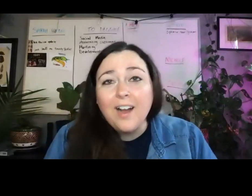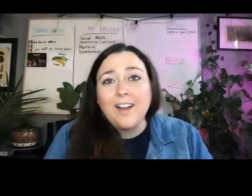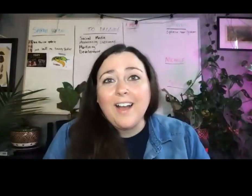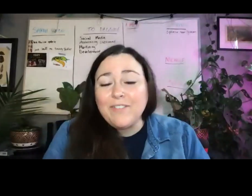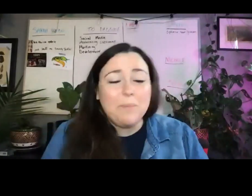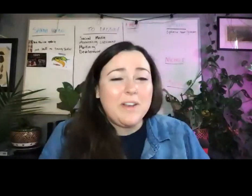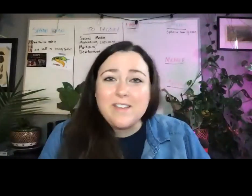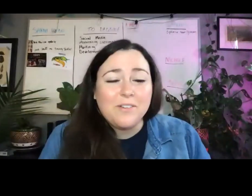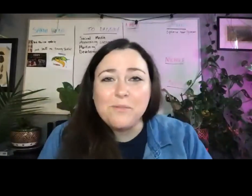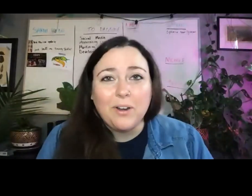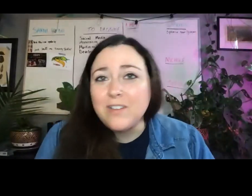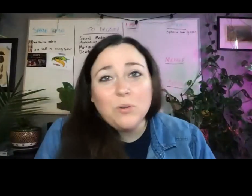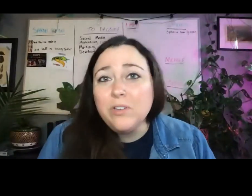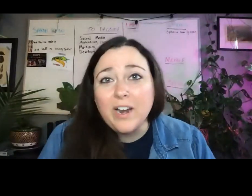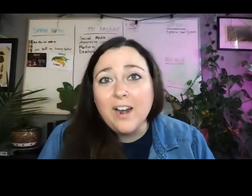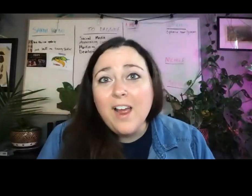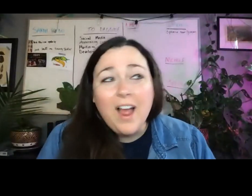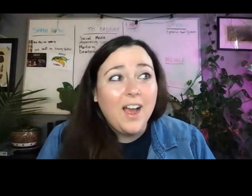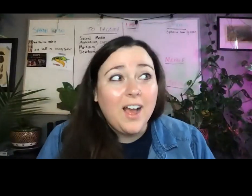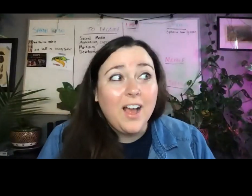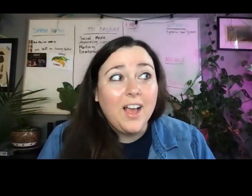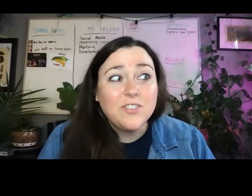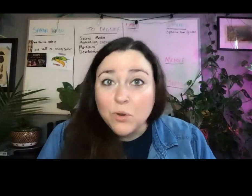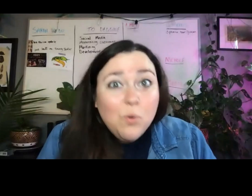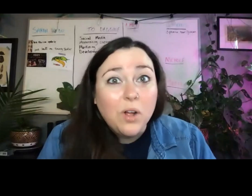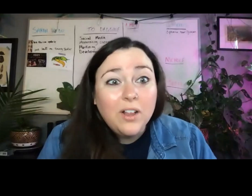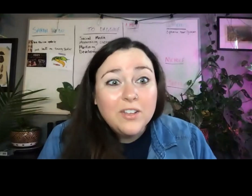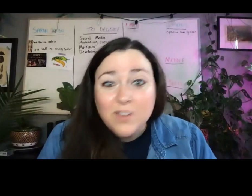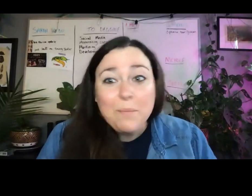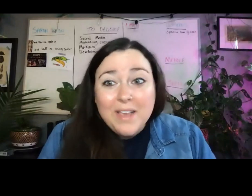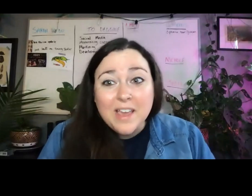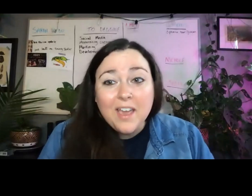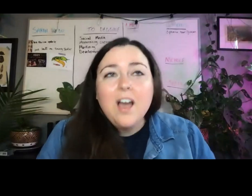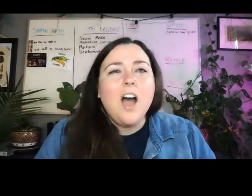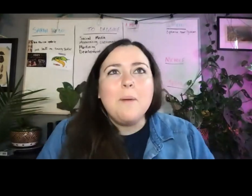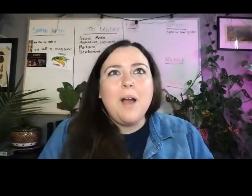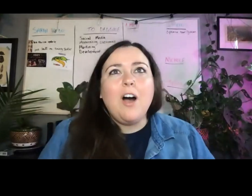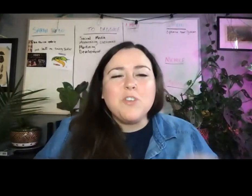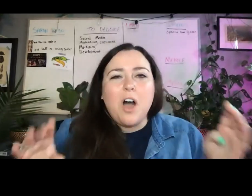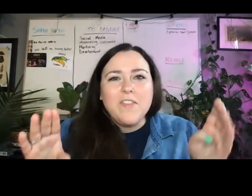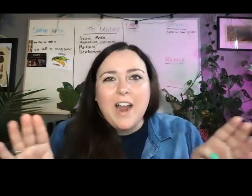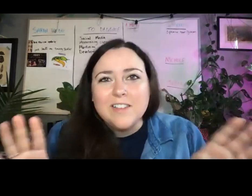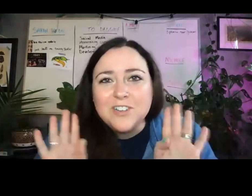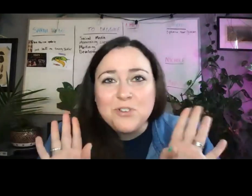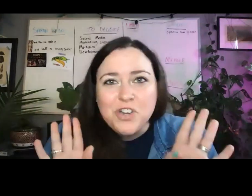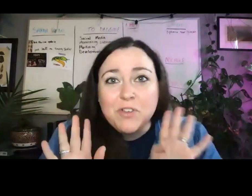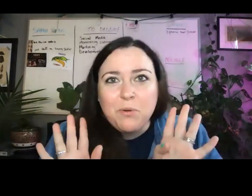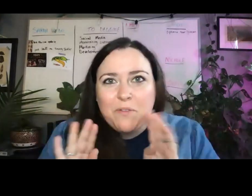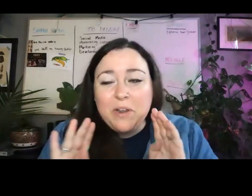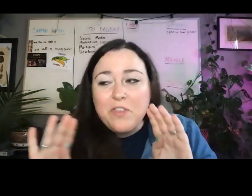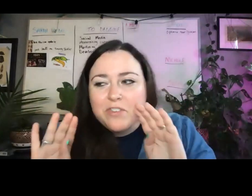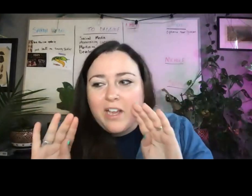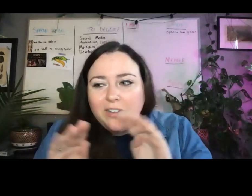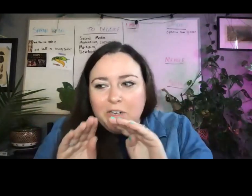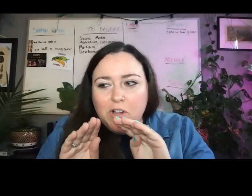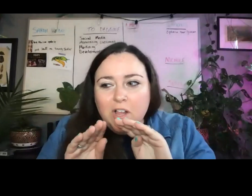work. I've got a buddy who works on coral there. So awesome. Cool, so amazing. Also on that island, I just want to share really quick with